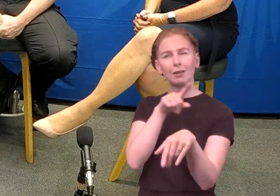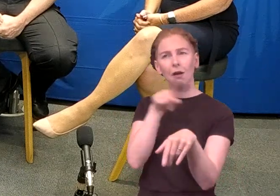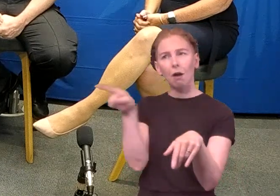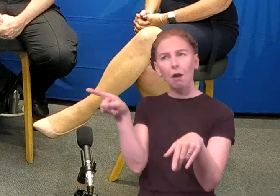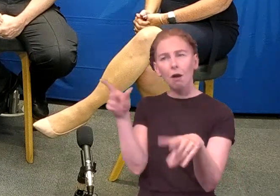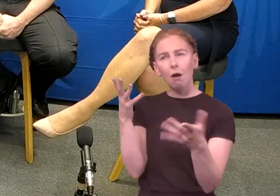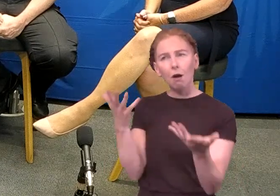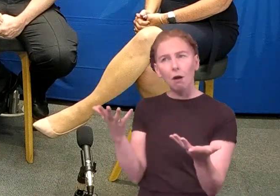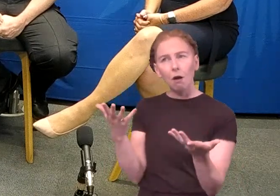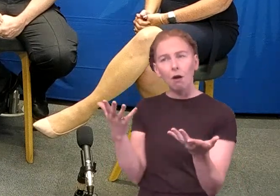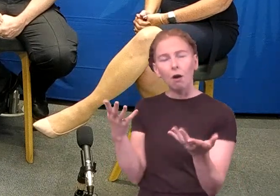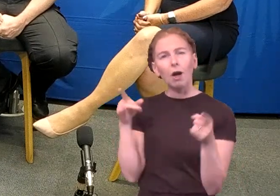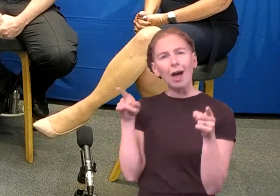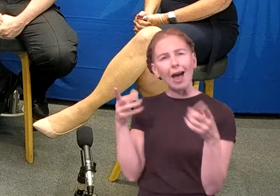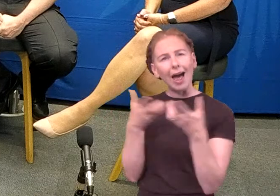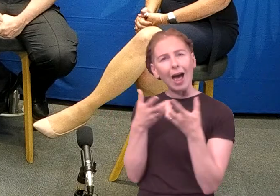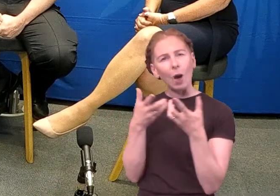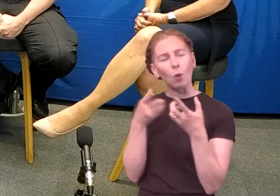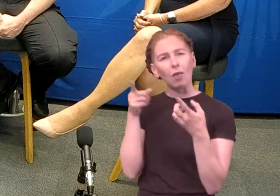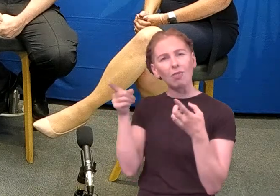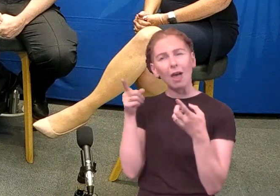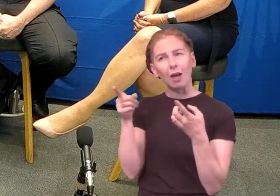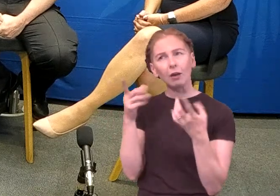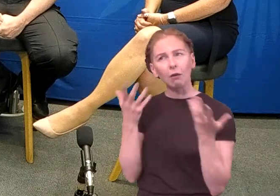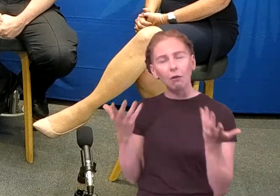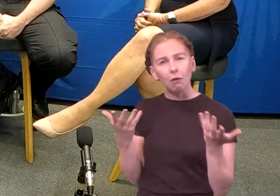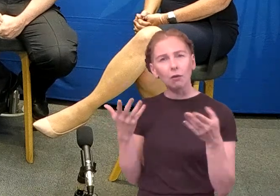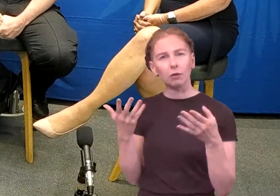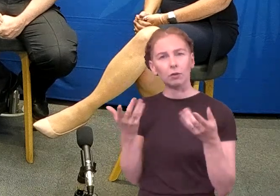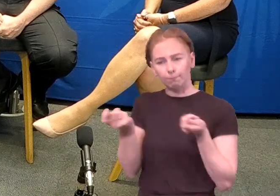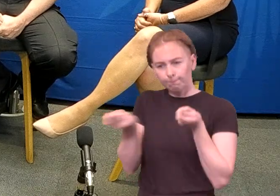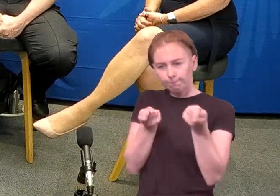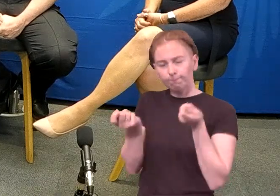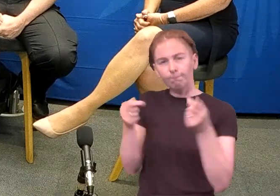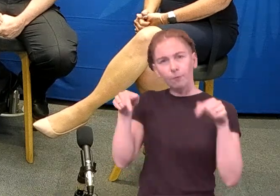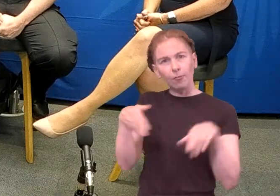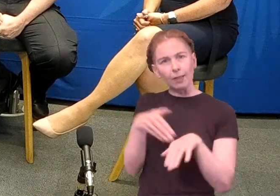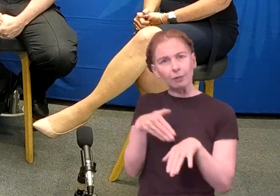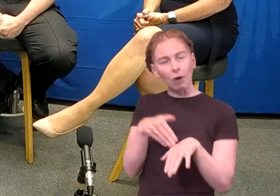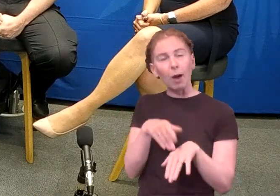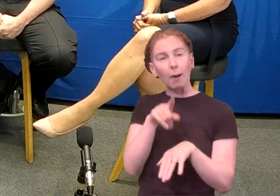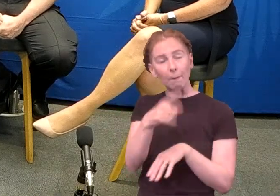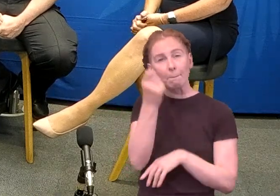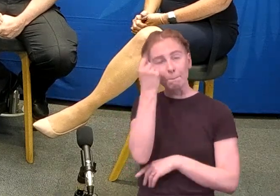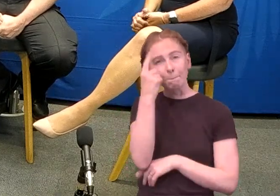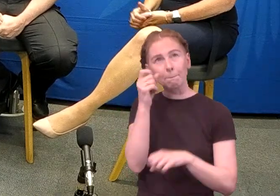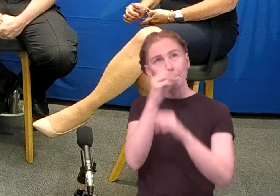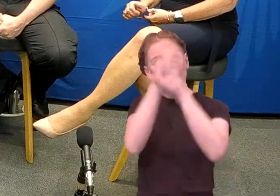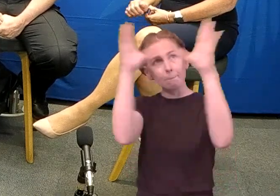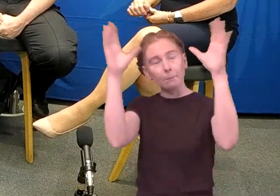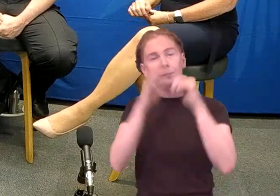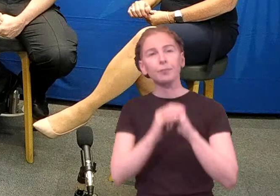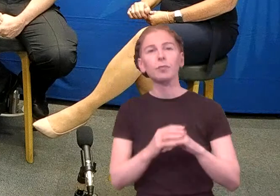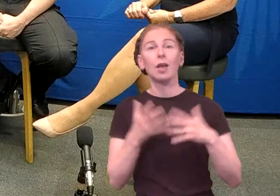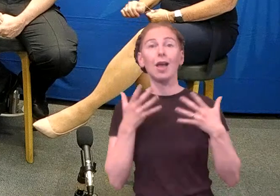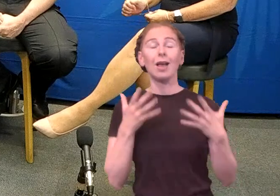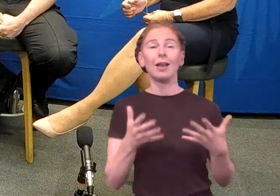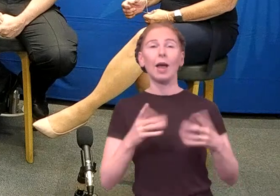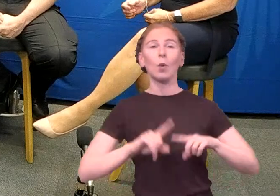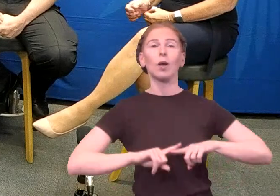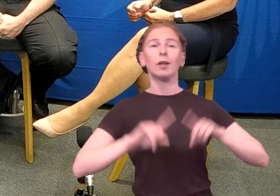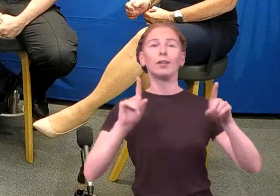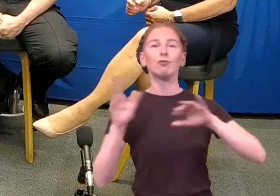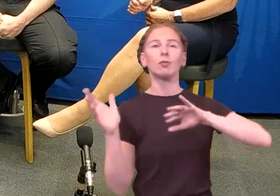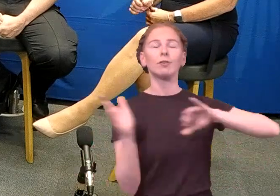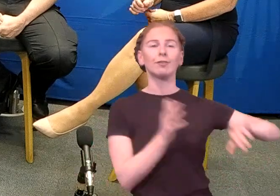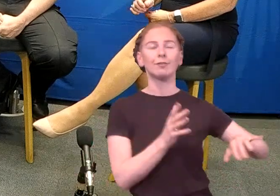but often hidden crime. Now, on a slightly lighter note, which is a very popular feature I know, we're going to move